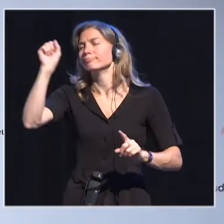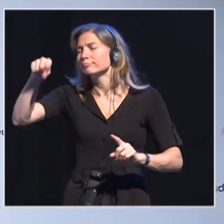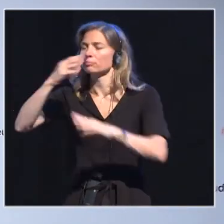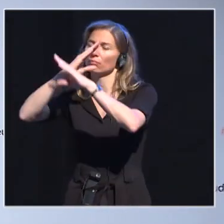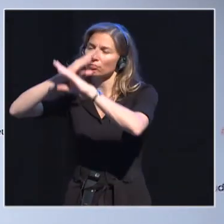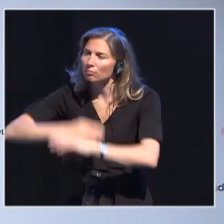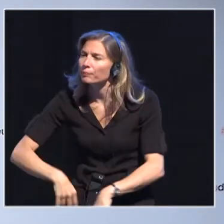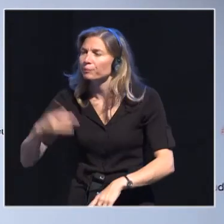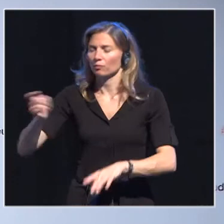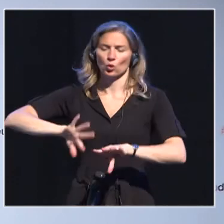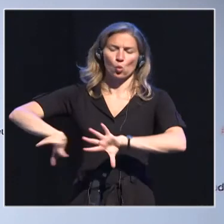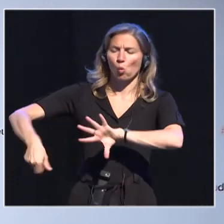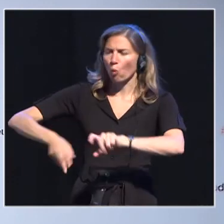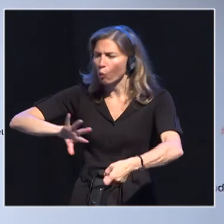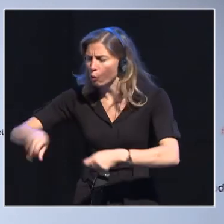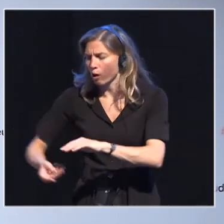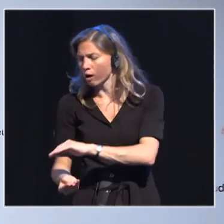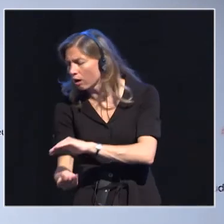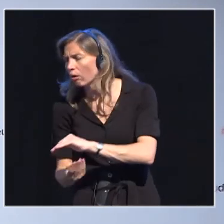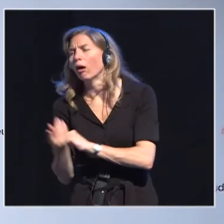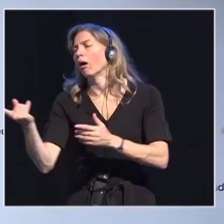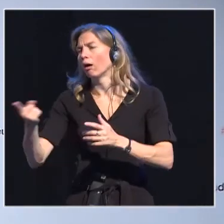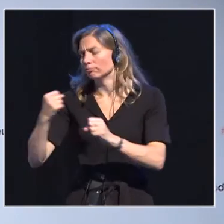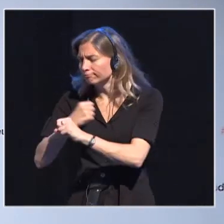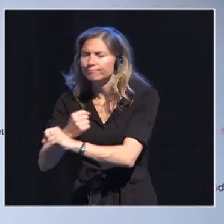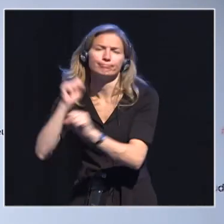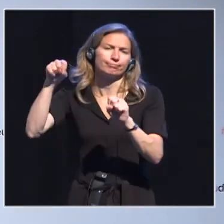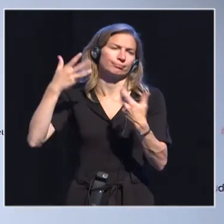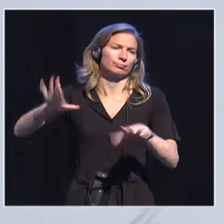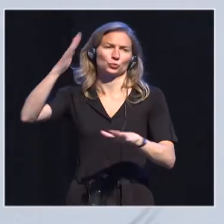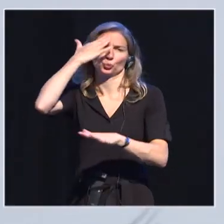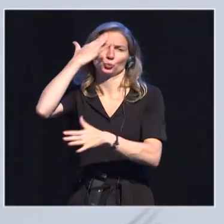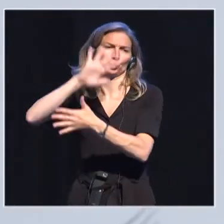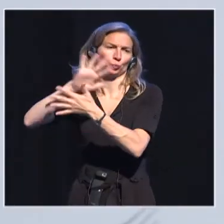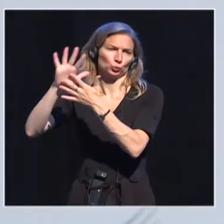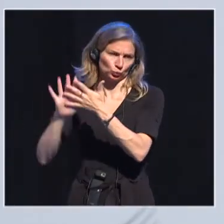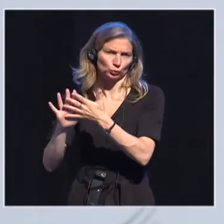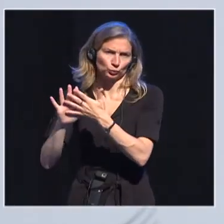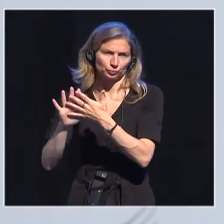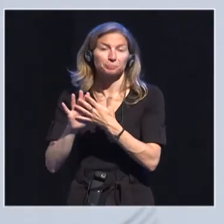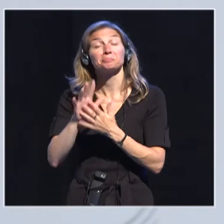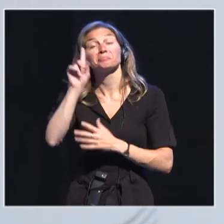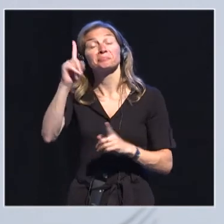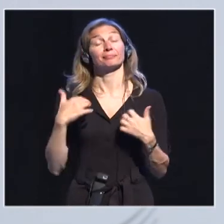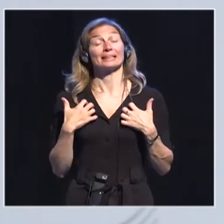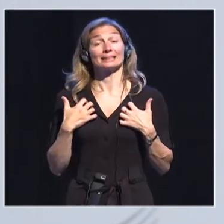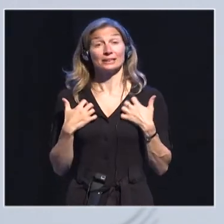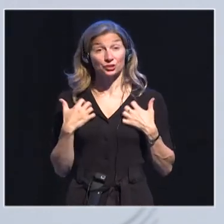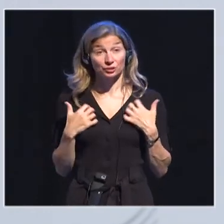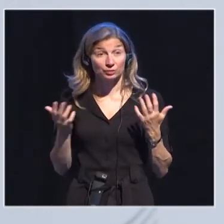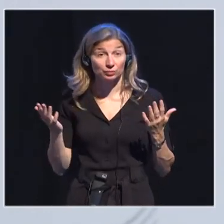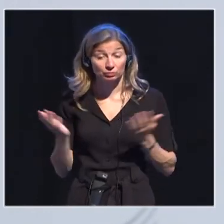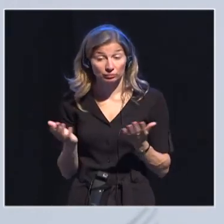fighting corruption, and so on, which I think are the known ones. The interesting thing is that in that